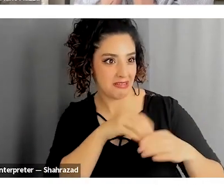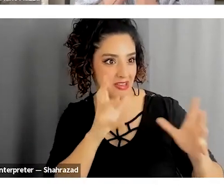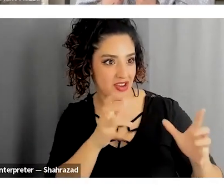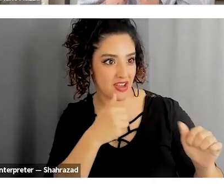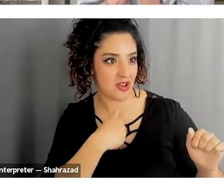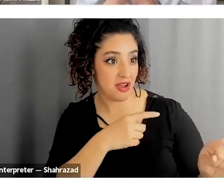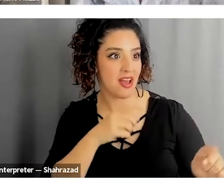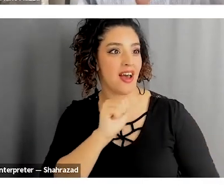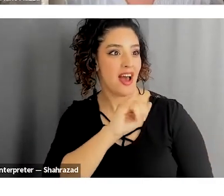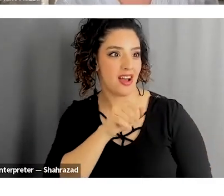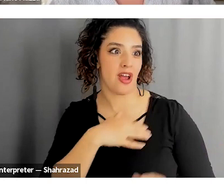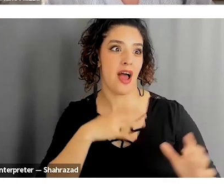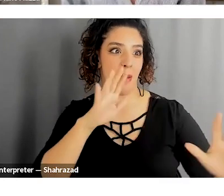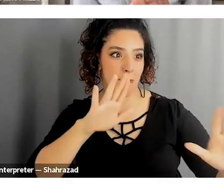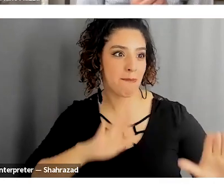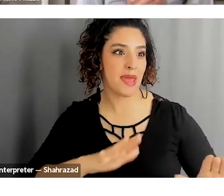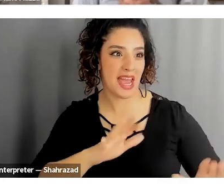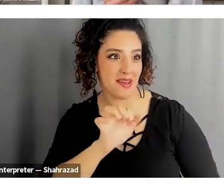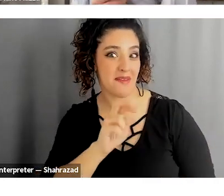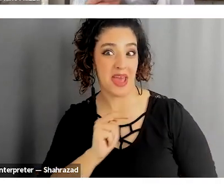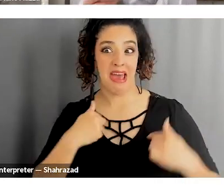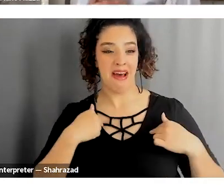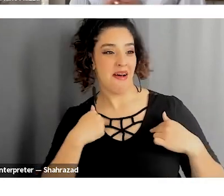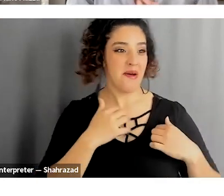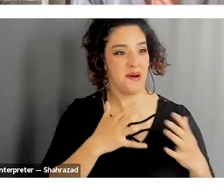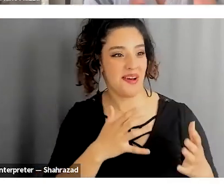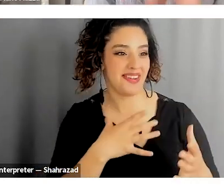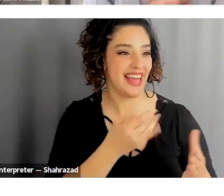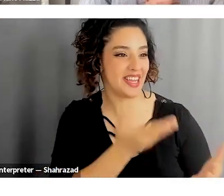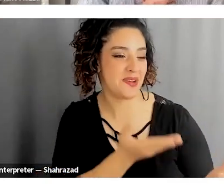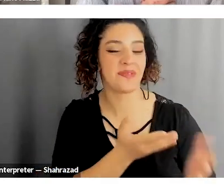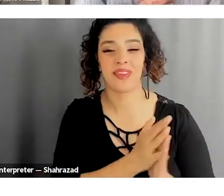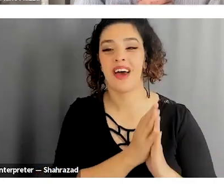big fan, so I just have to say that out loud. But there's